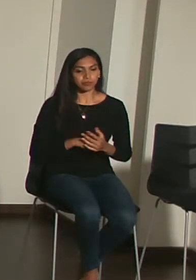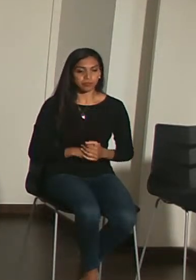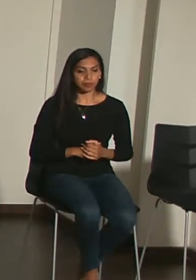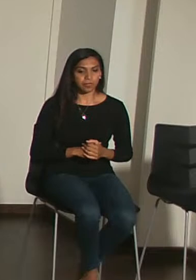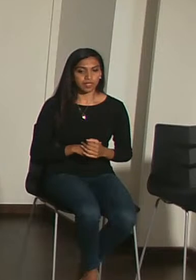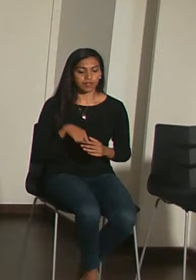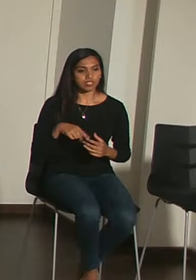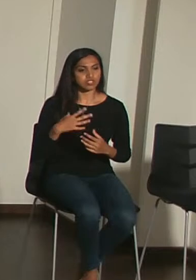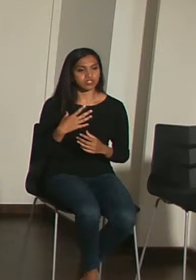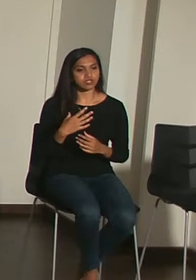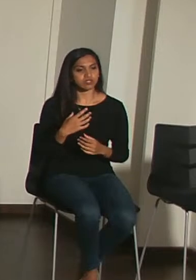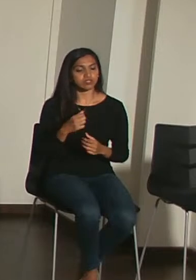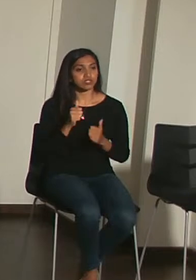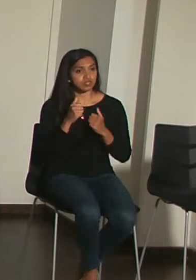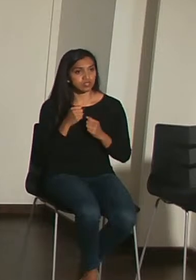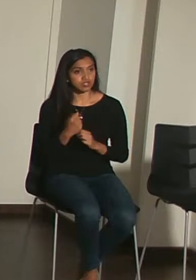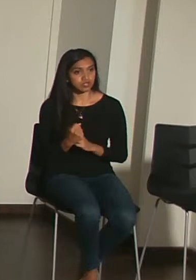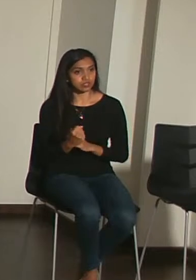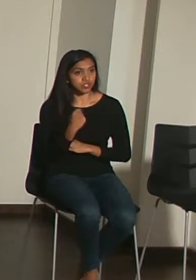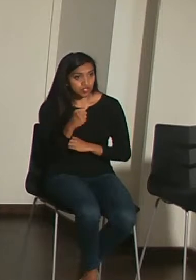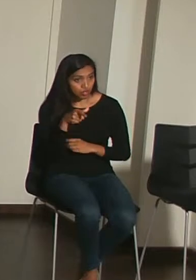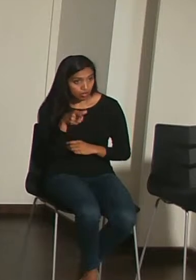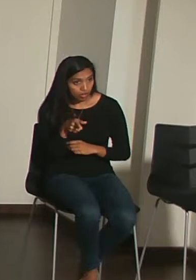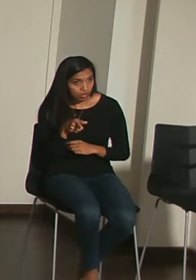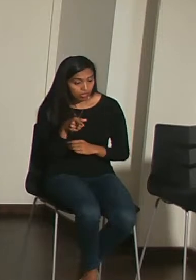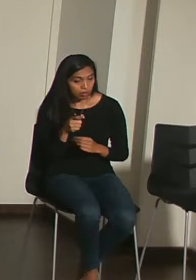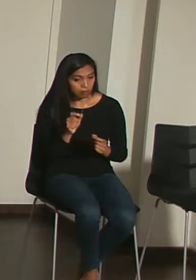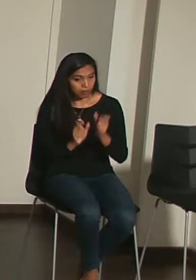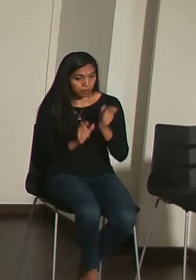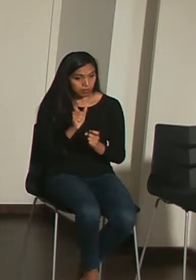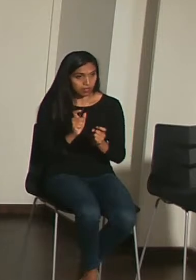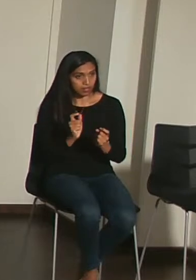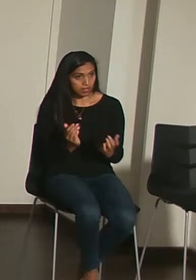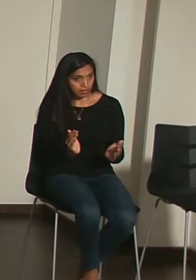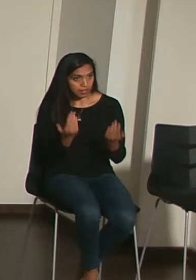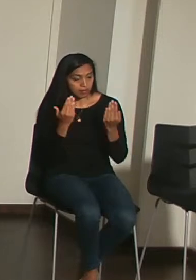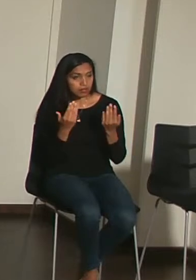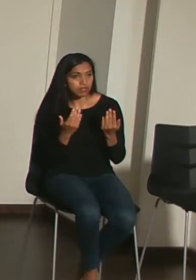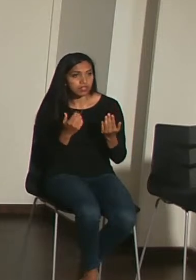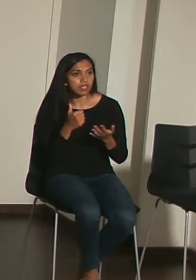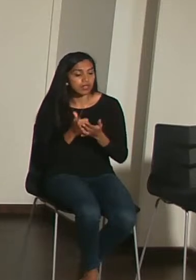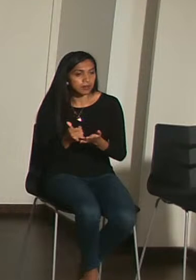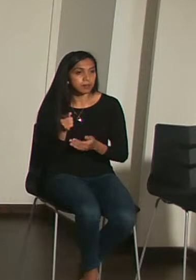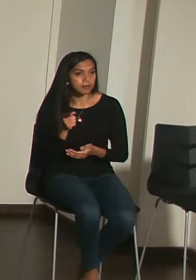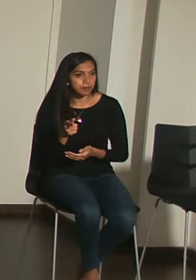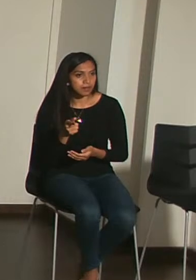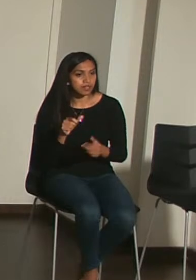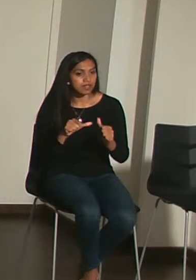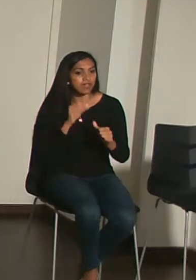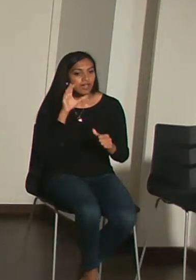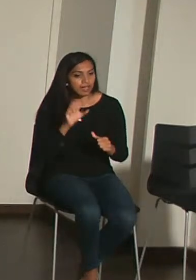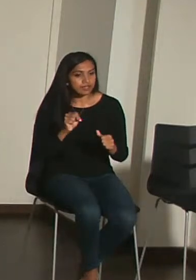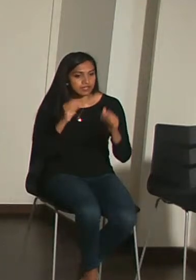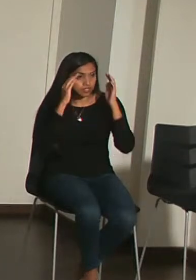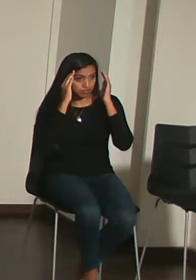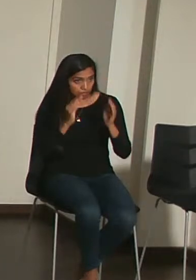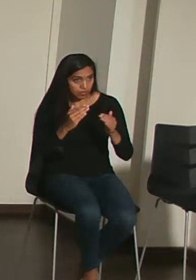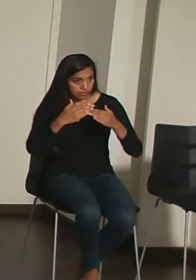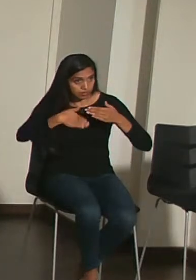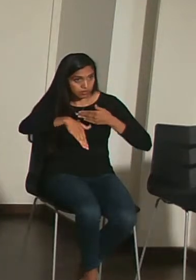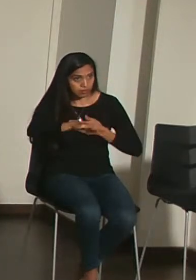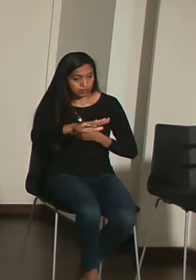very strong way in which we enable or sort of ensure that there is the access remains at all